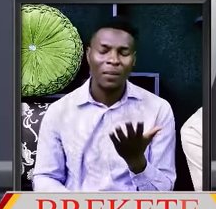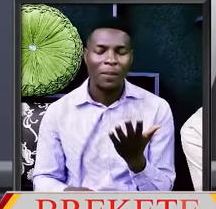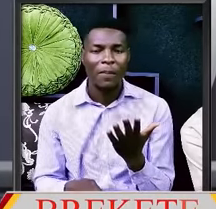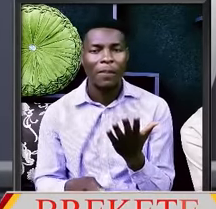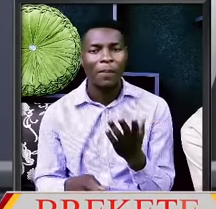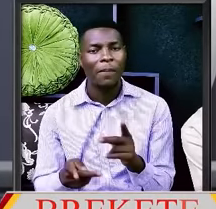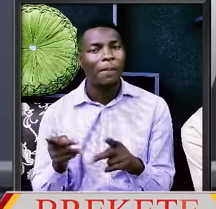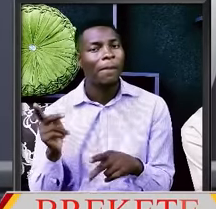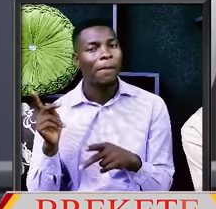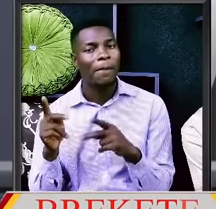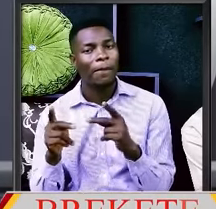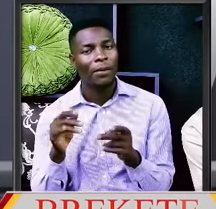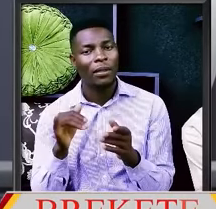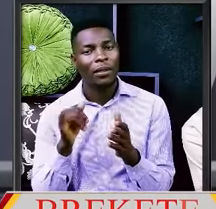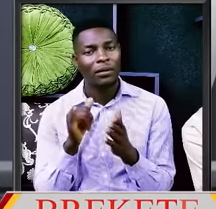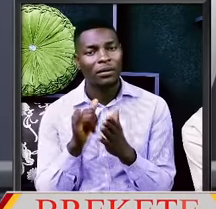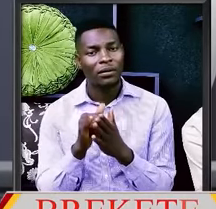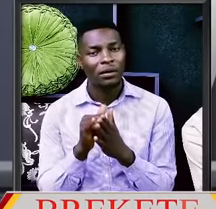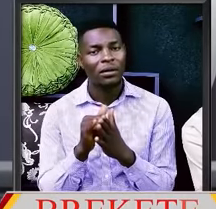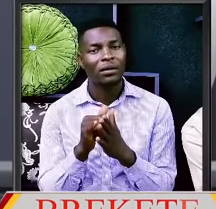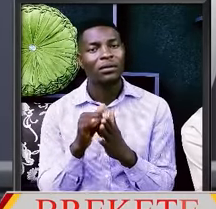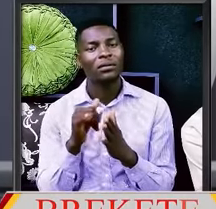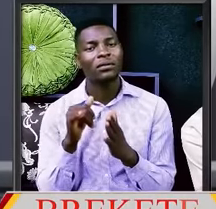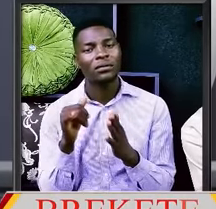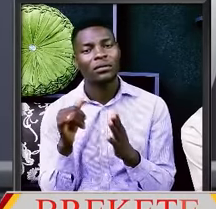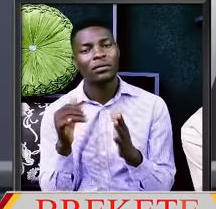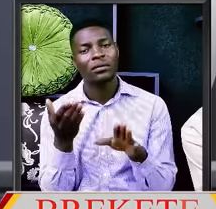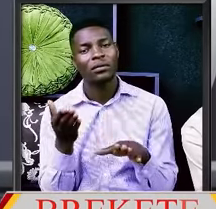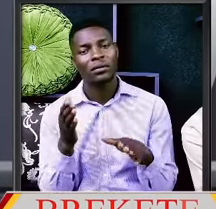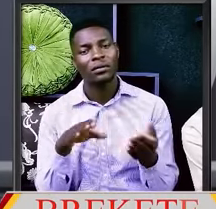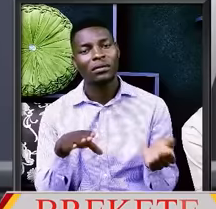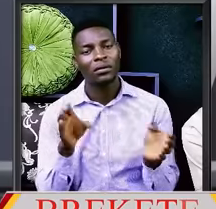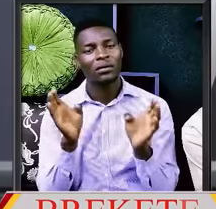That the certificate was issued.